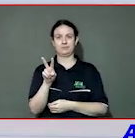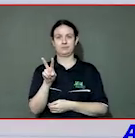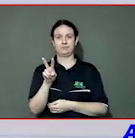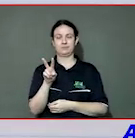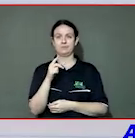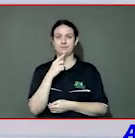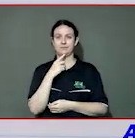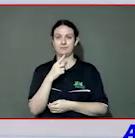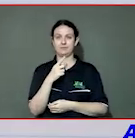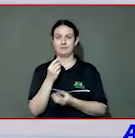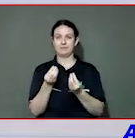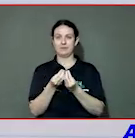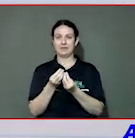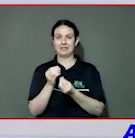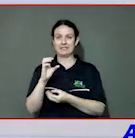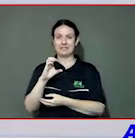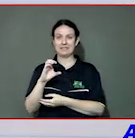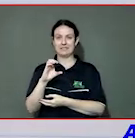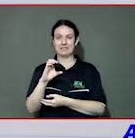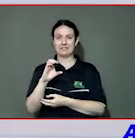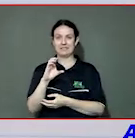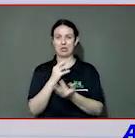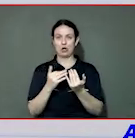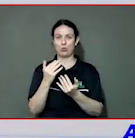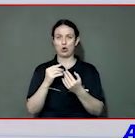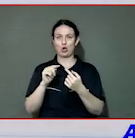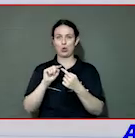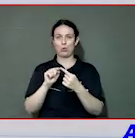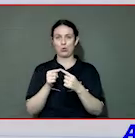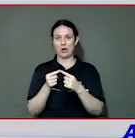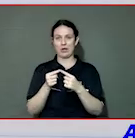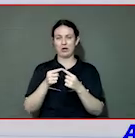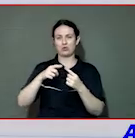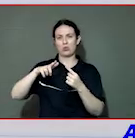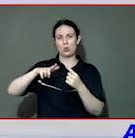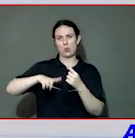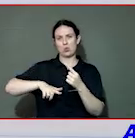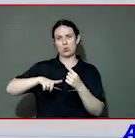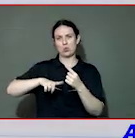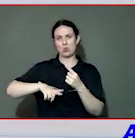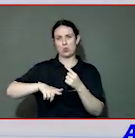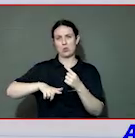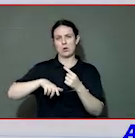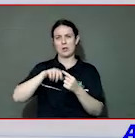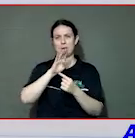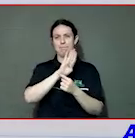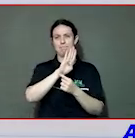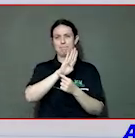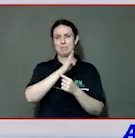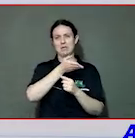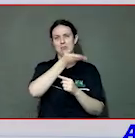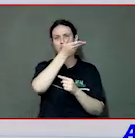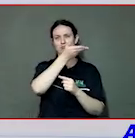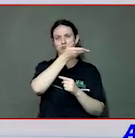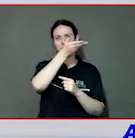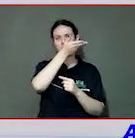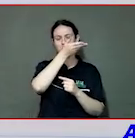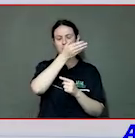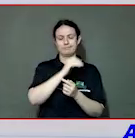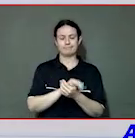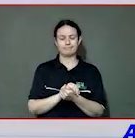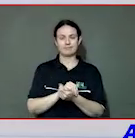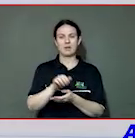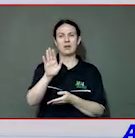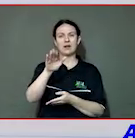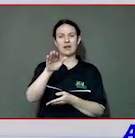say compound C's boiling point is lower than that of B. Okay, boys and girls,